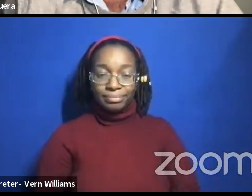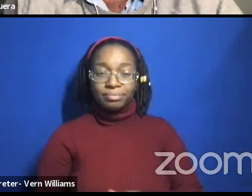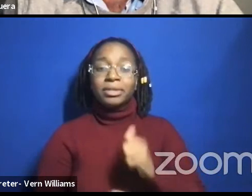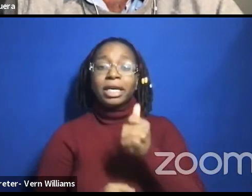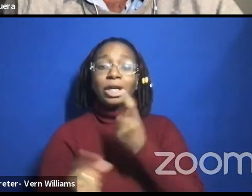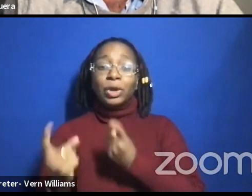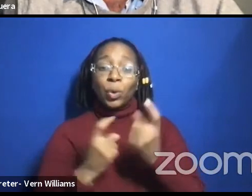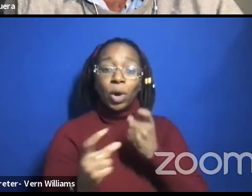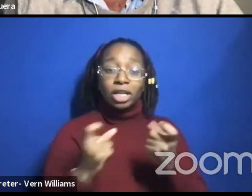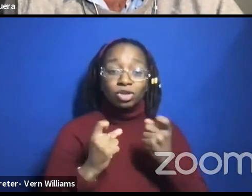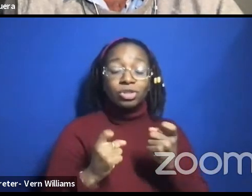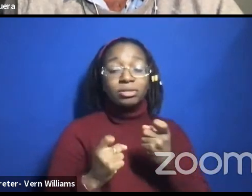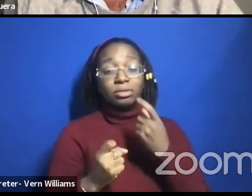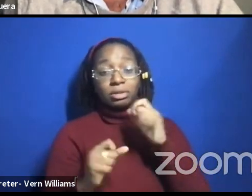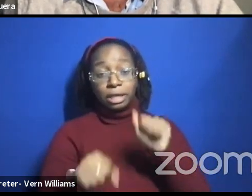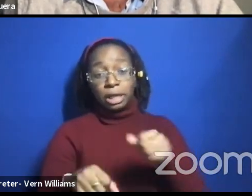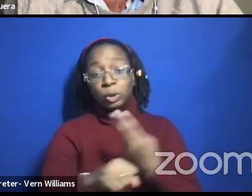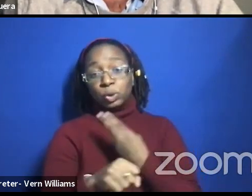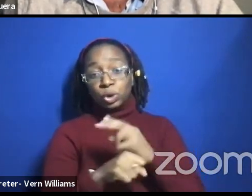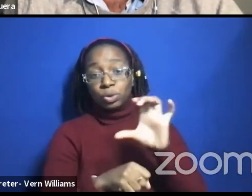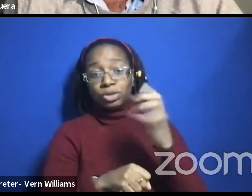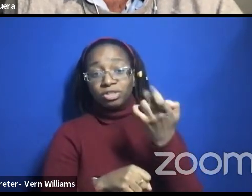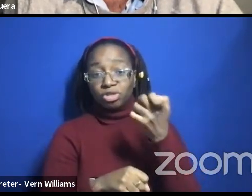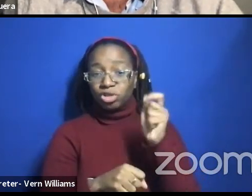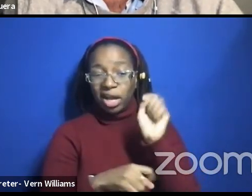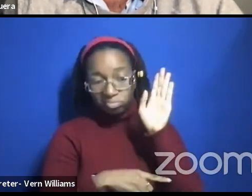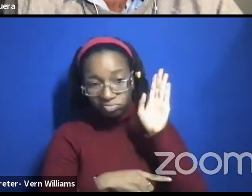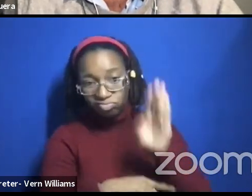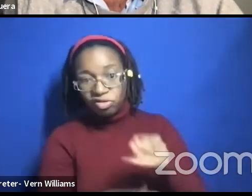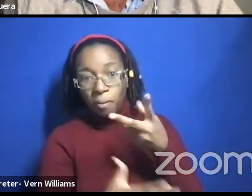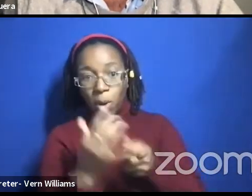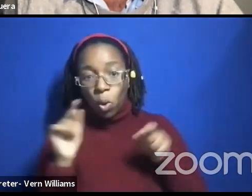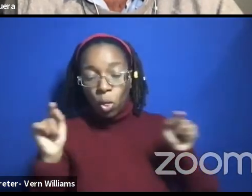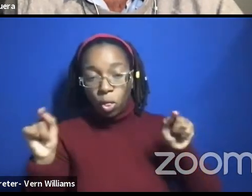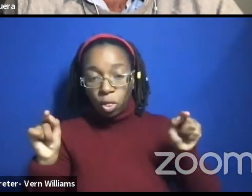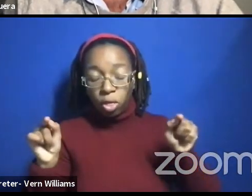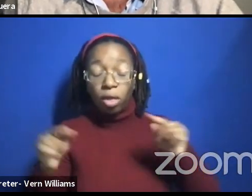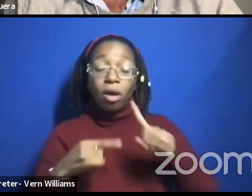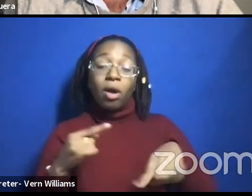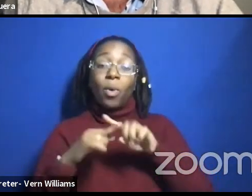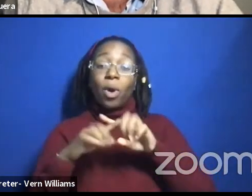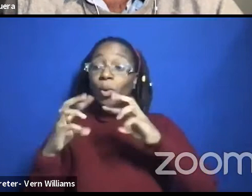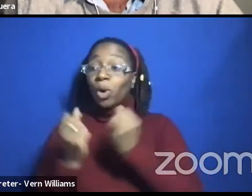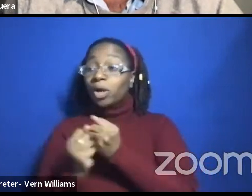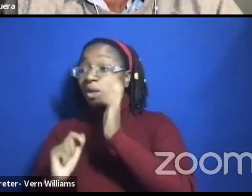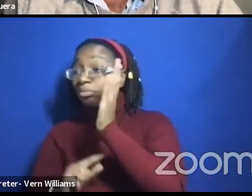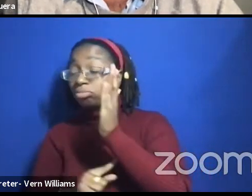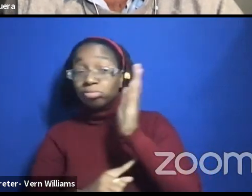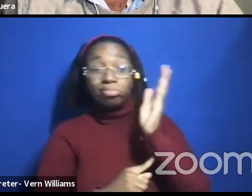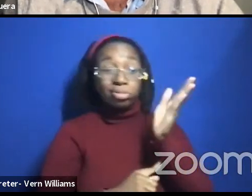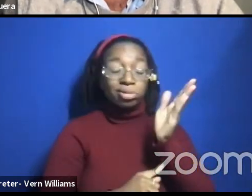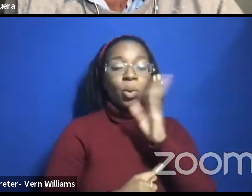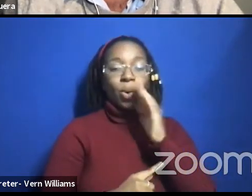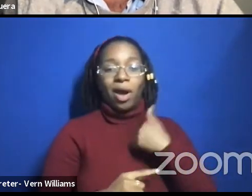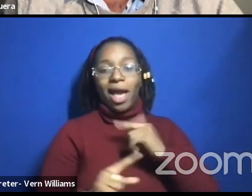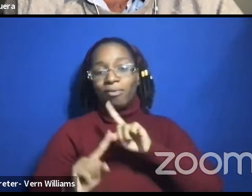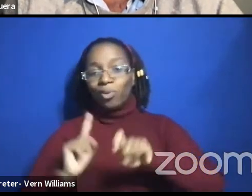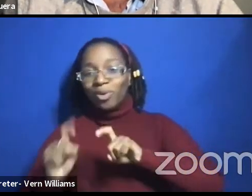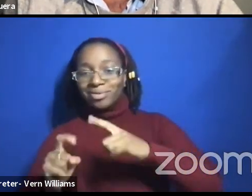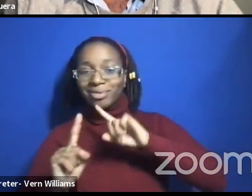and Pablo in the chat throughout the evening. They will be spending some time at the end of the session to answer as many of their